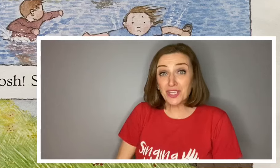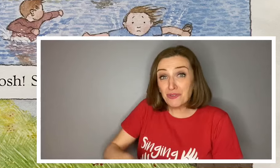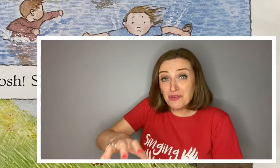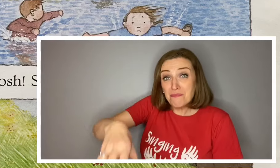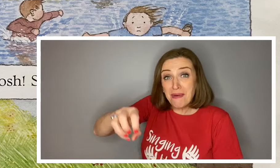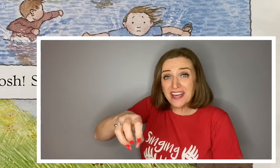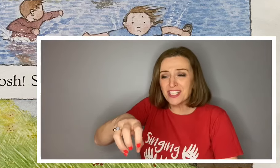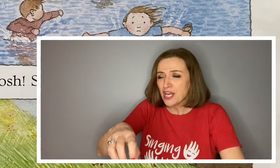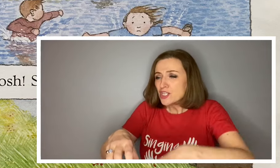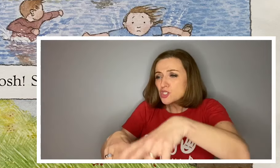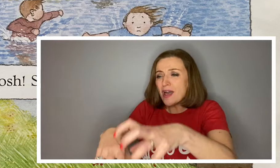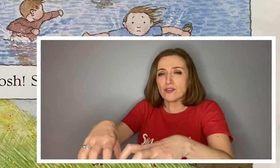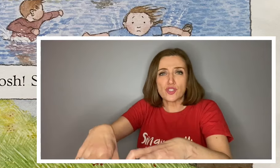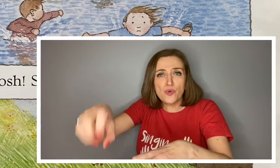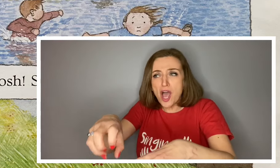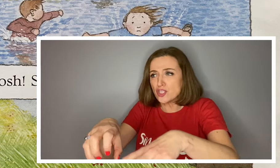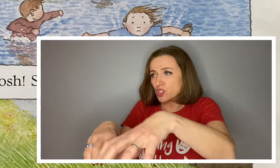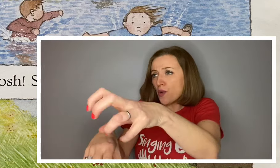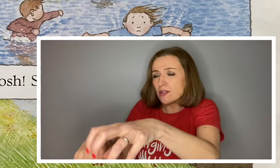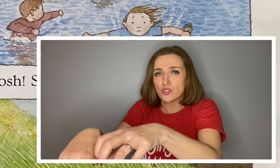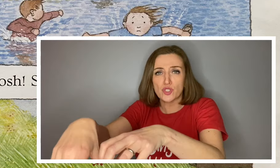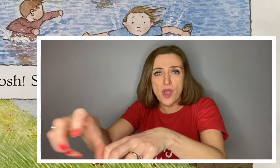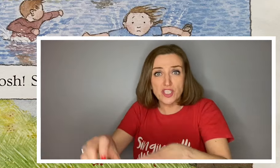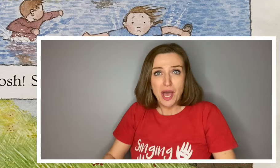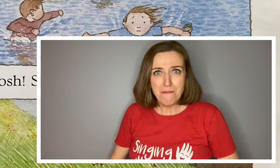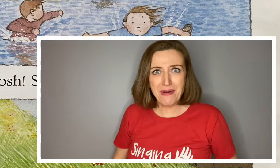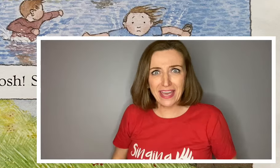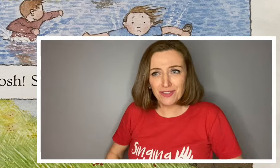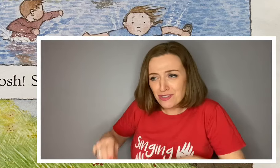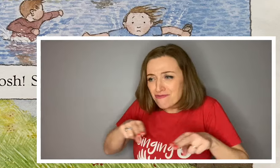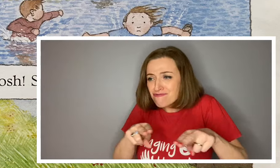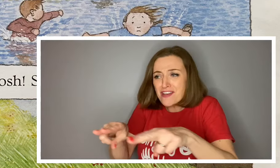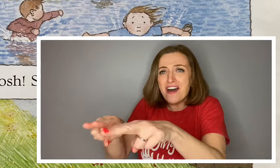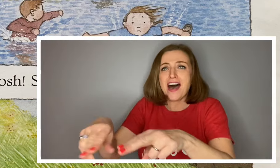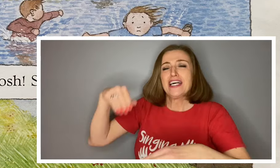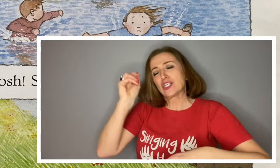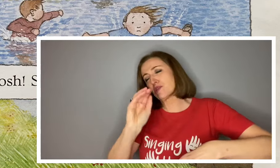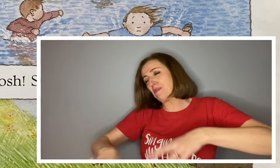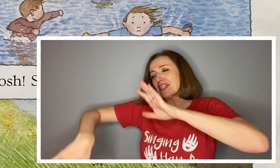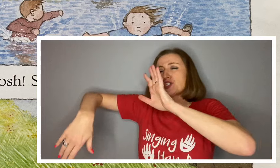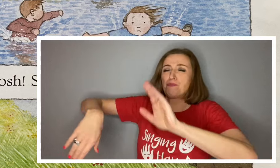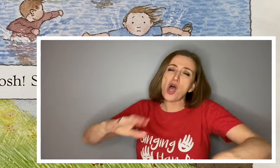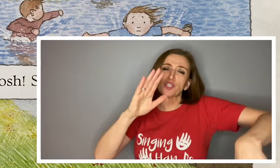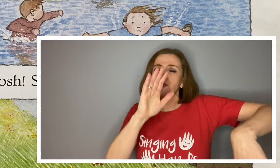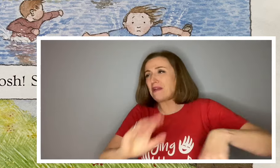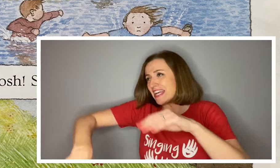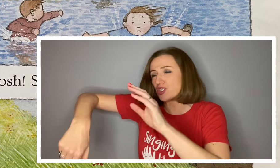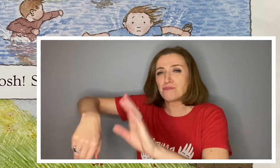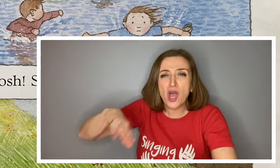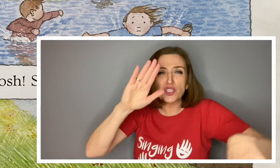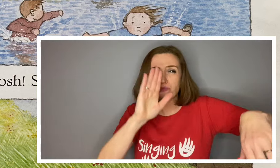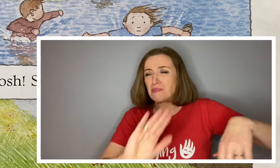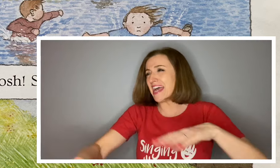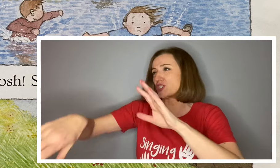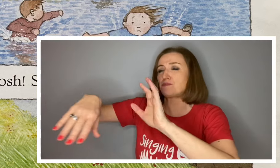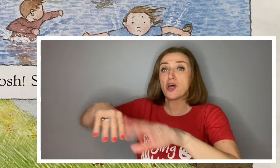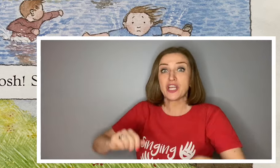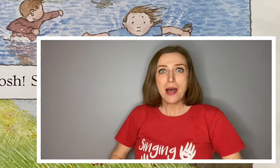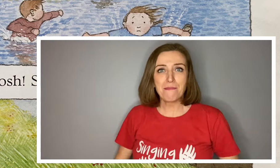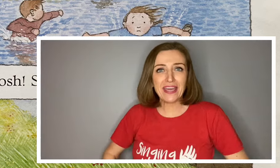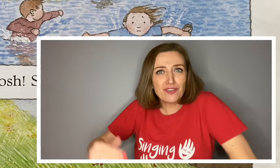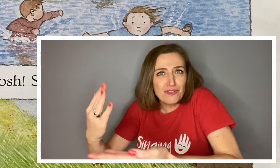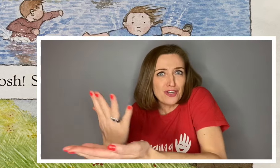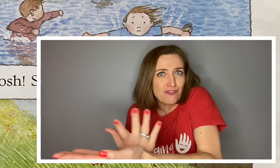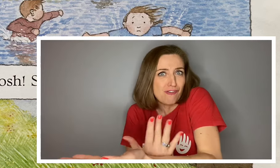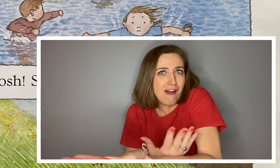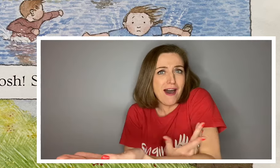Back through the mud. Squelch, squirch, squelch, squirch. Back through the river. Splash, splosh, splash, splosh, splash, splosh.